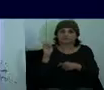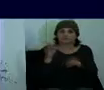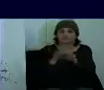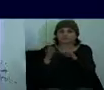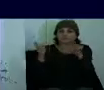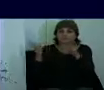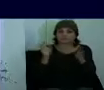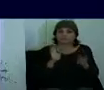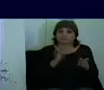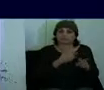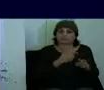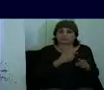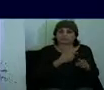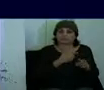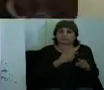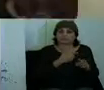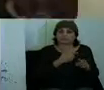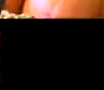denomination.